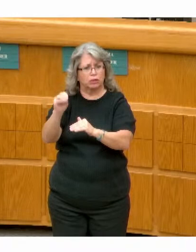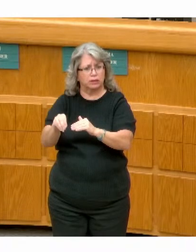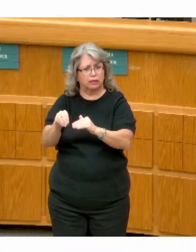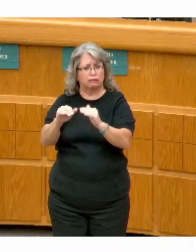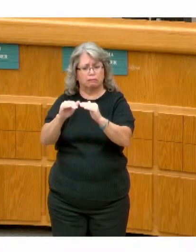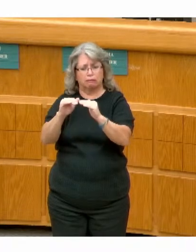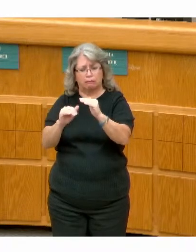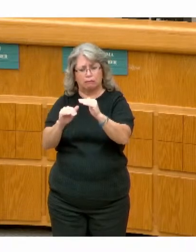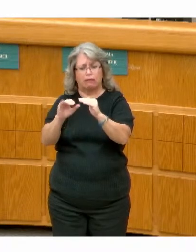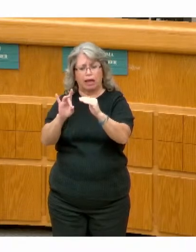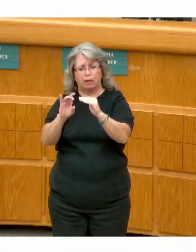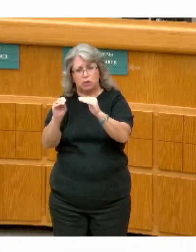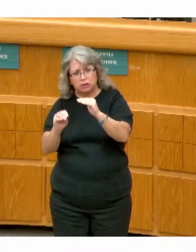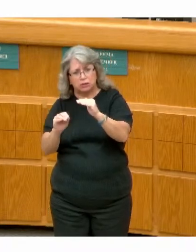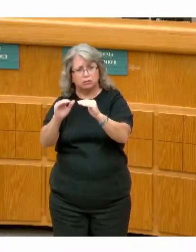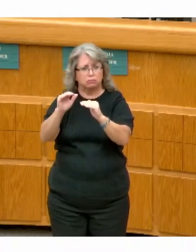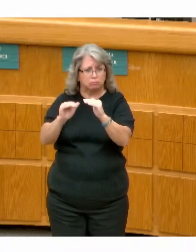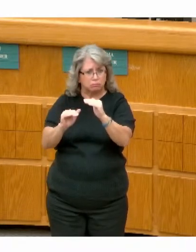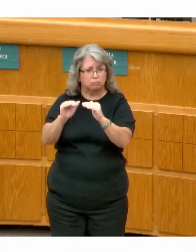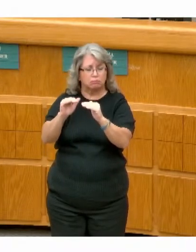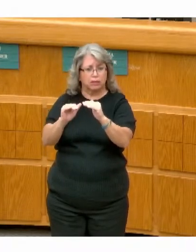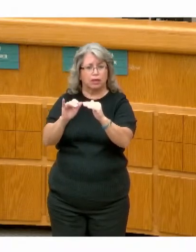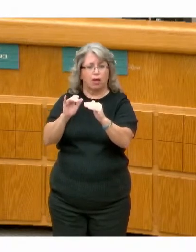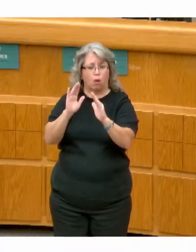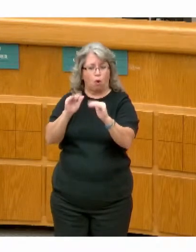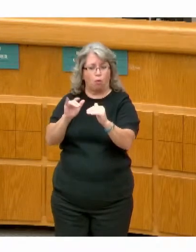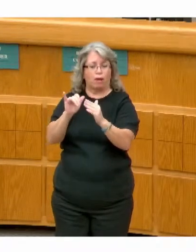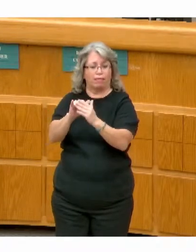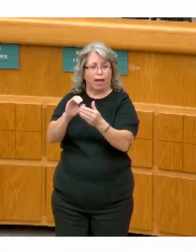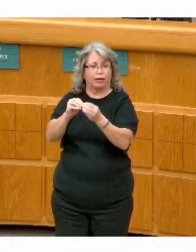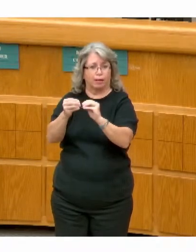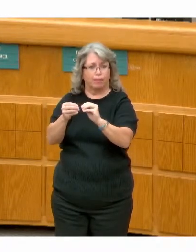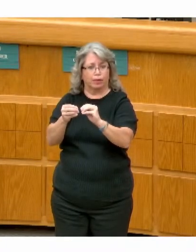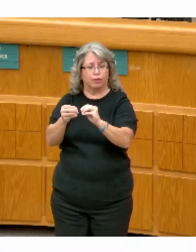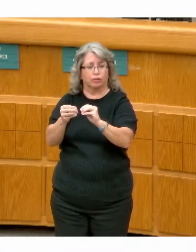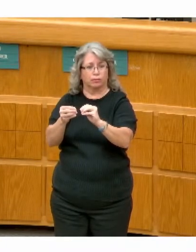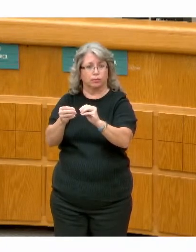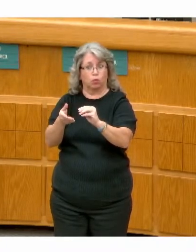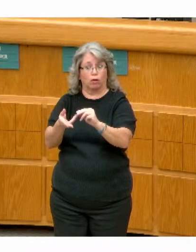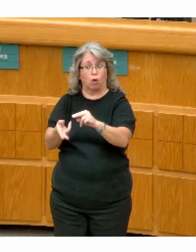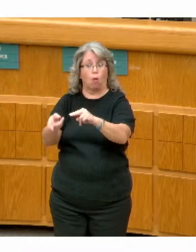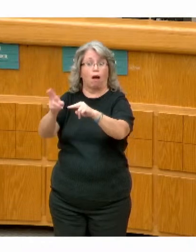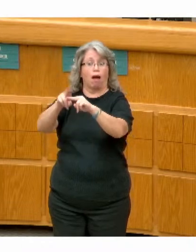to increase as the number of COVID patients in our ICUs decline.